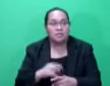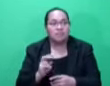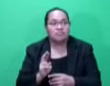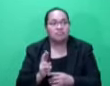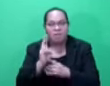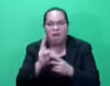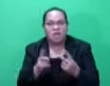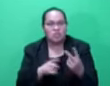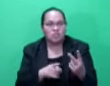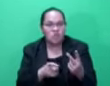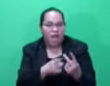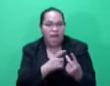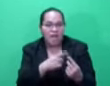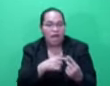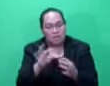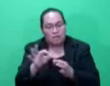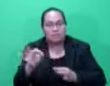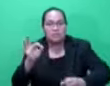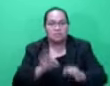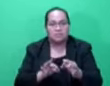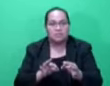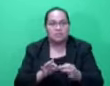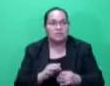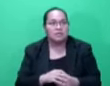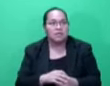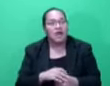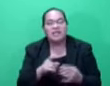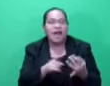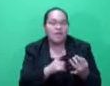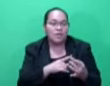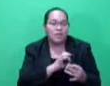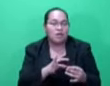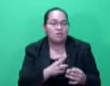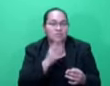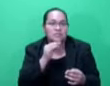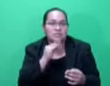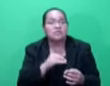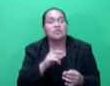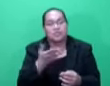members of his party who won't be speaking. You have the floor, sir.